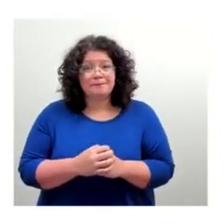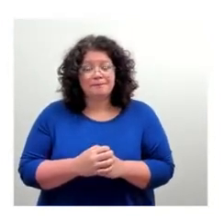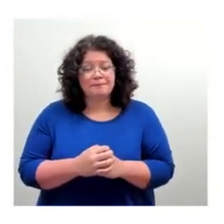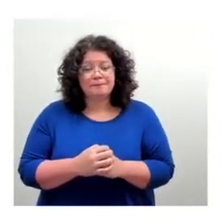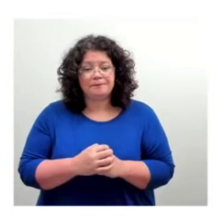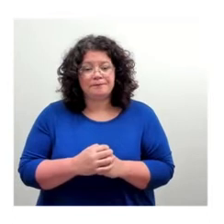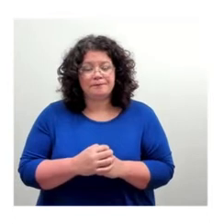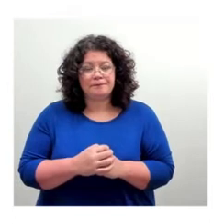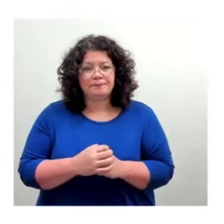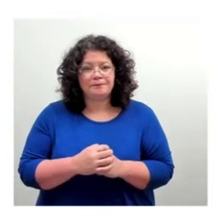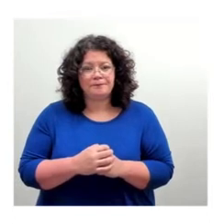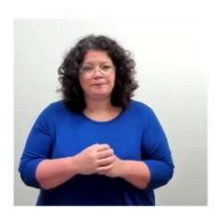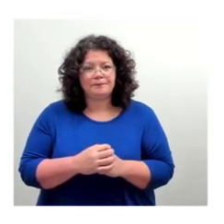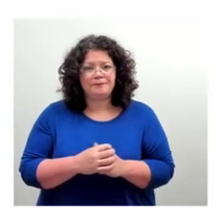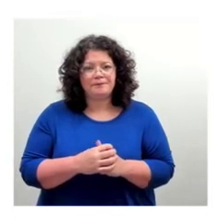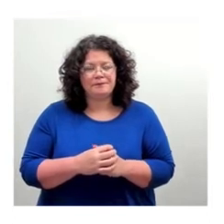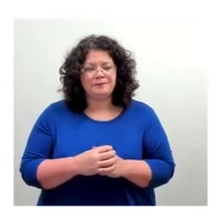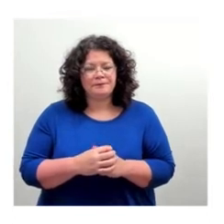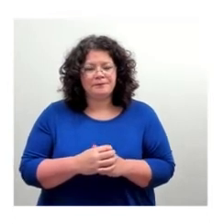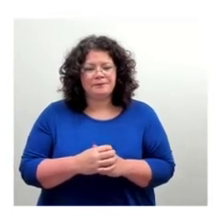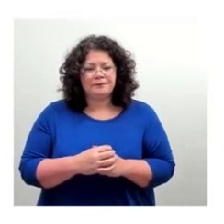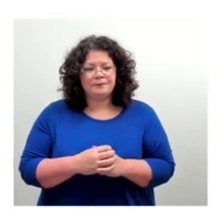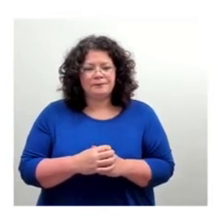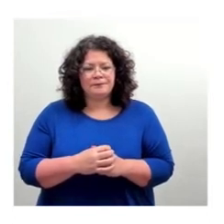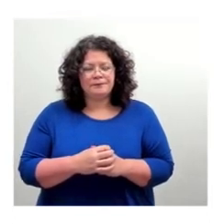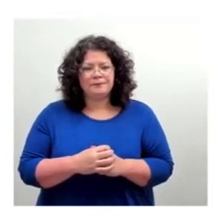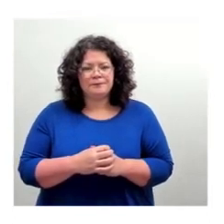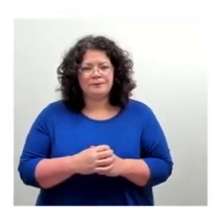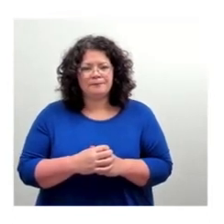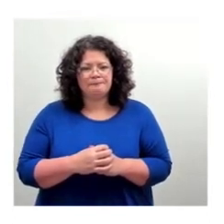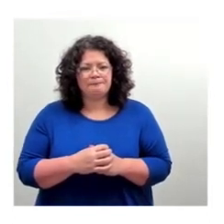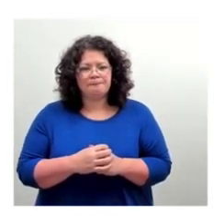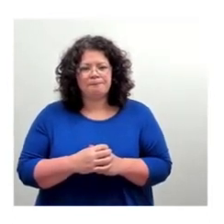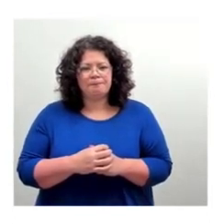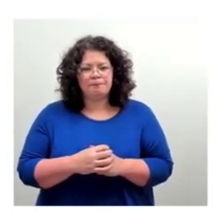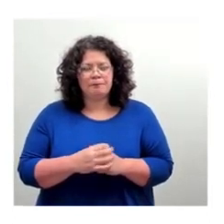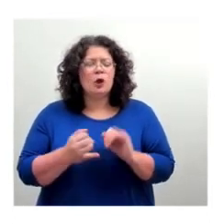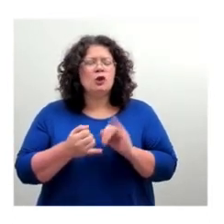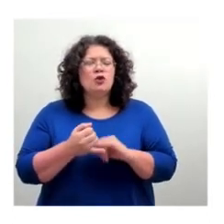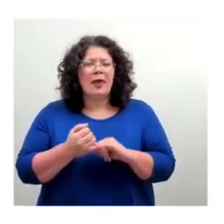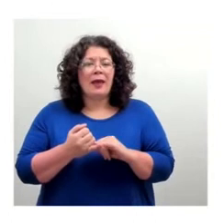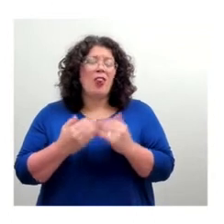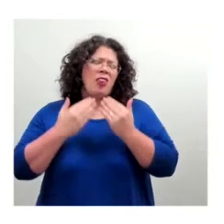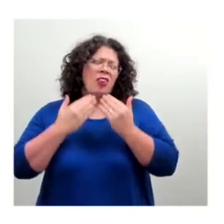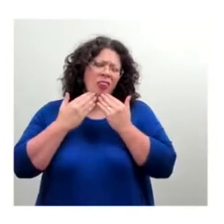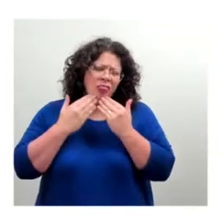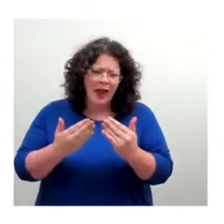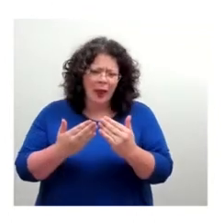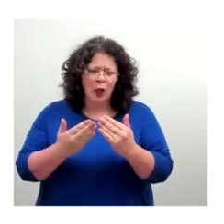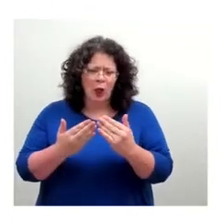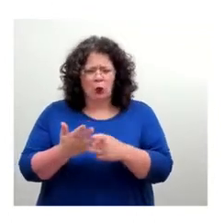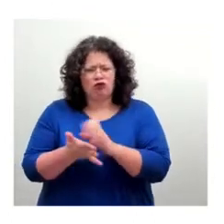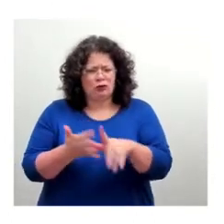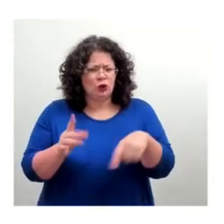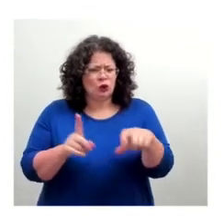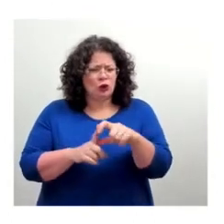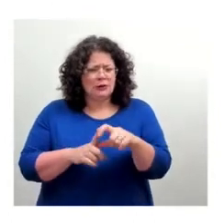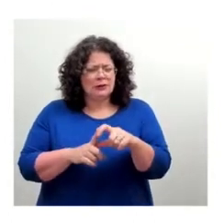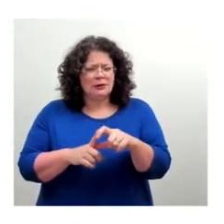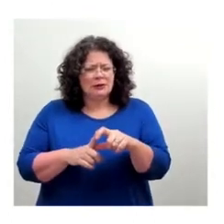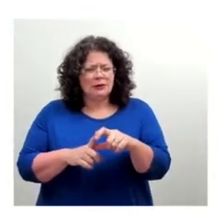do that. Just one quick question, and it's about, it's something that we've encountered